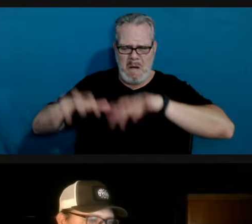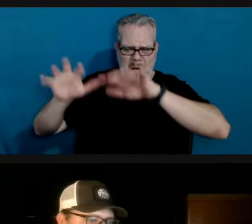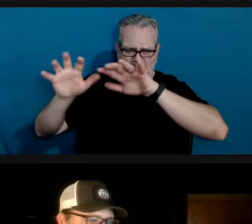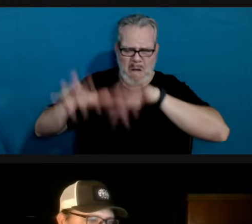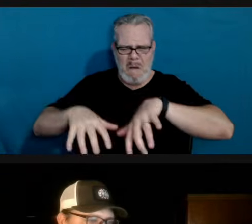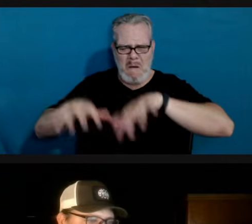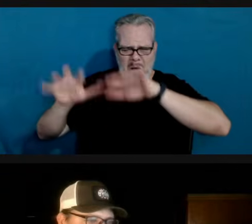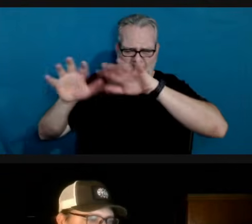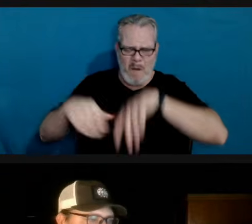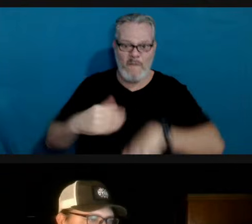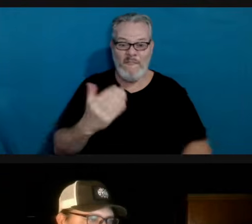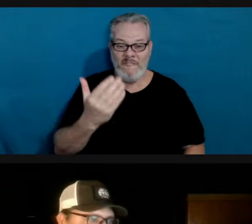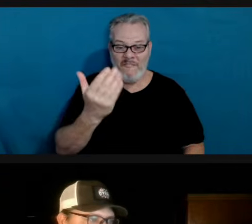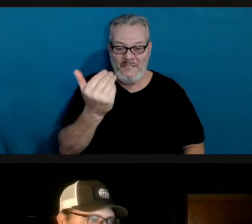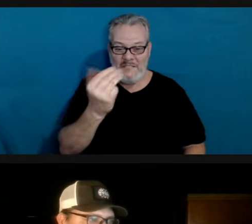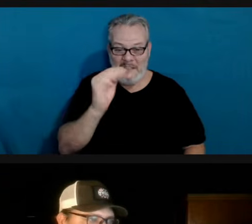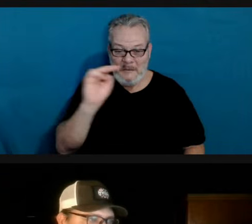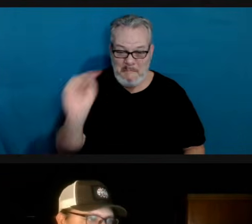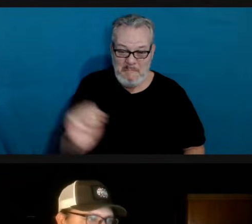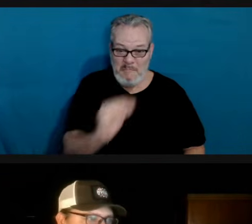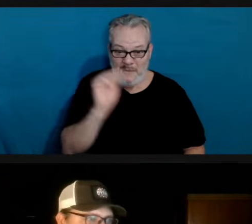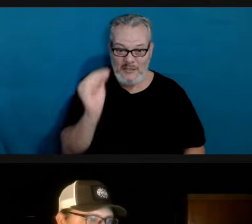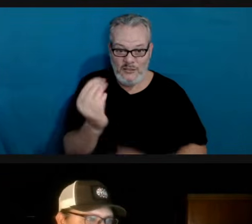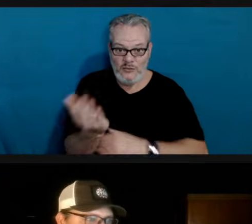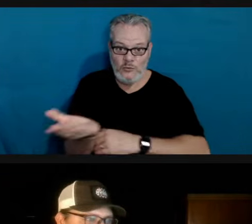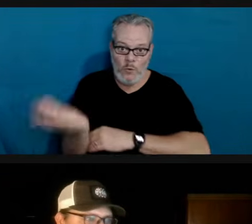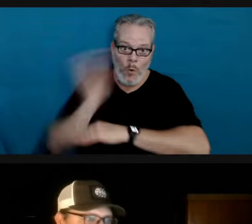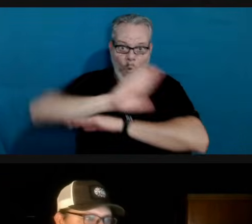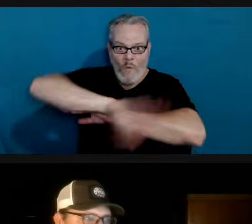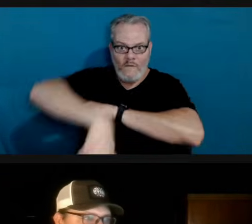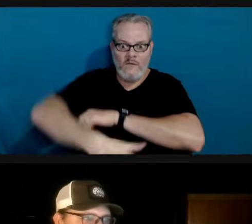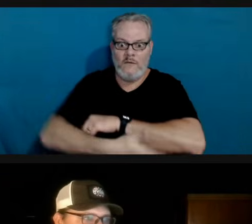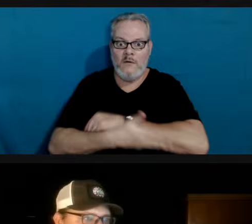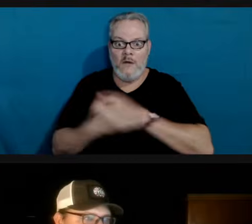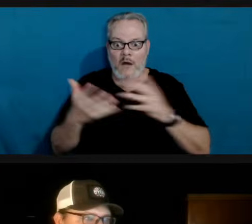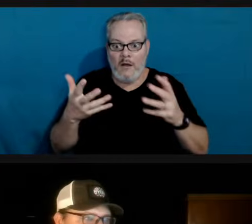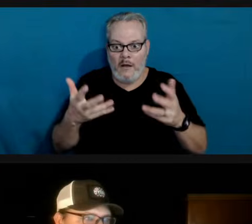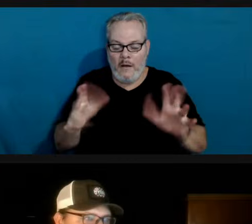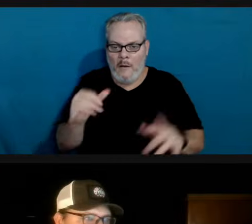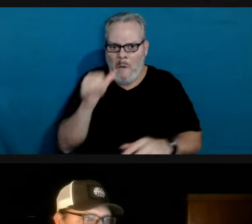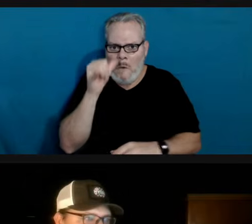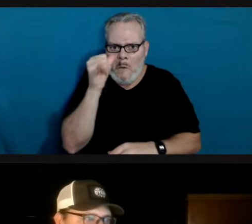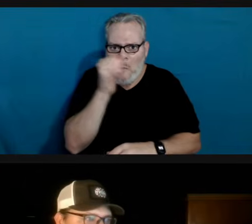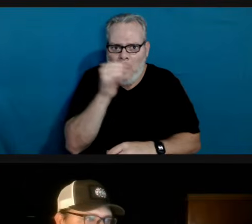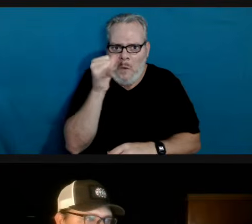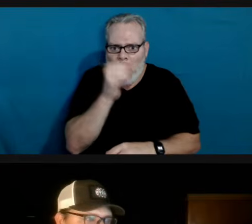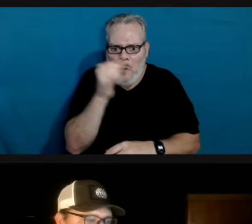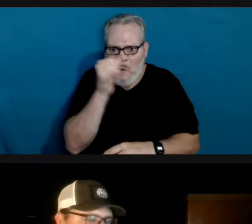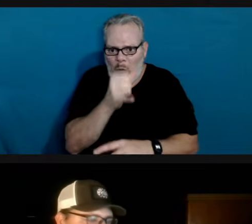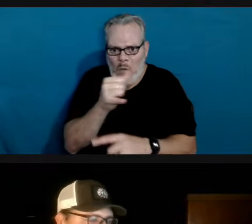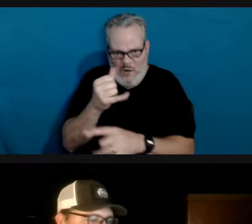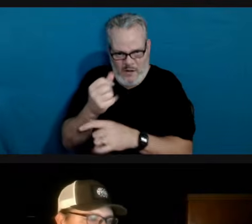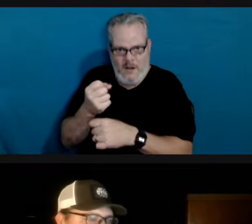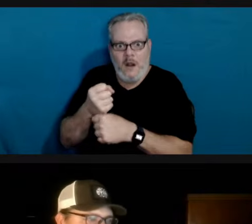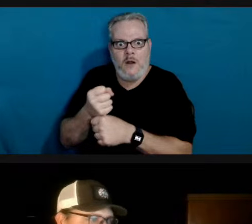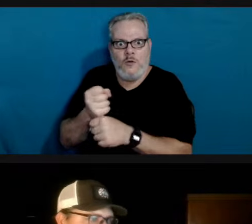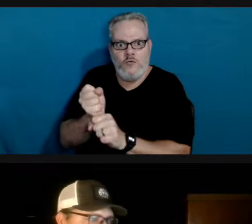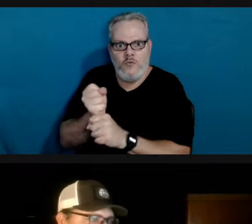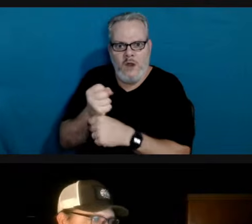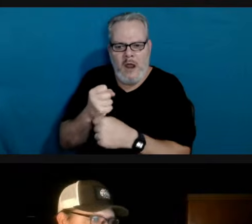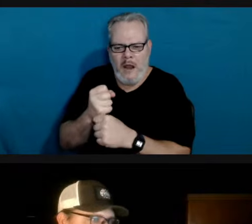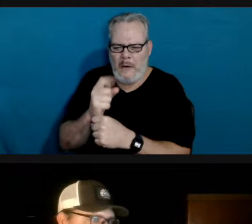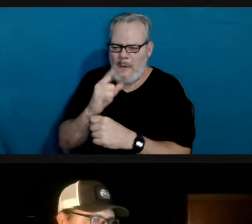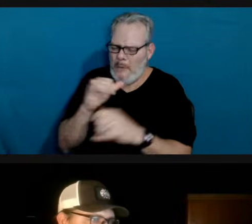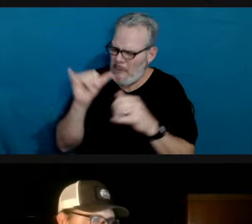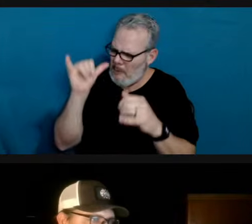In overnight. days. In a few days, and it created just an